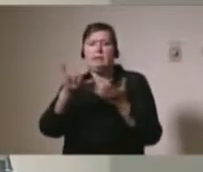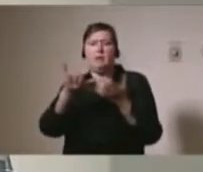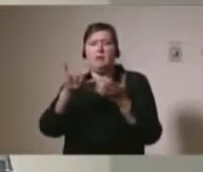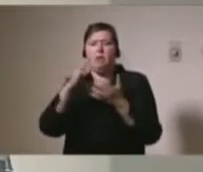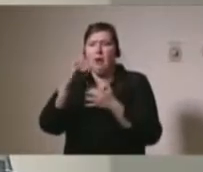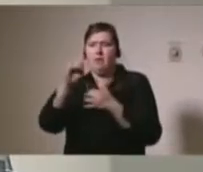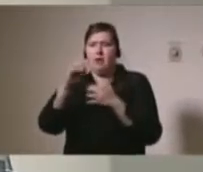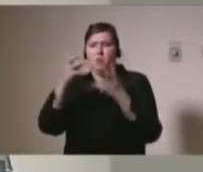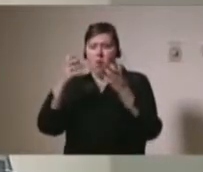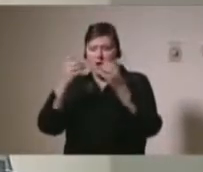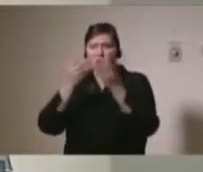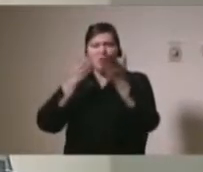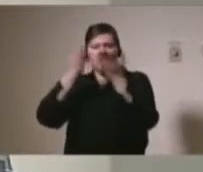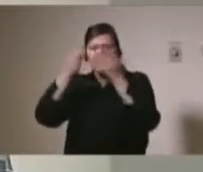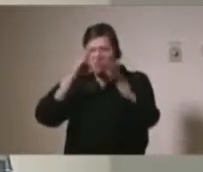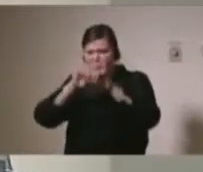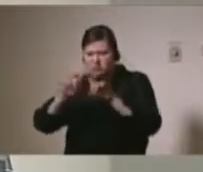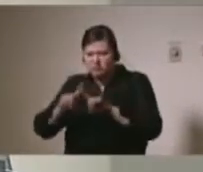company.